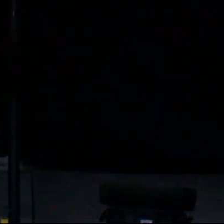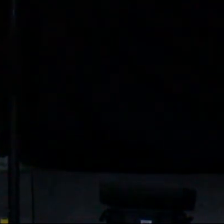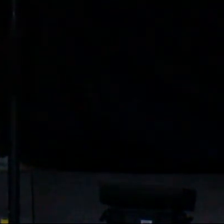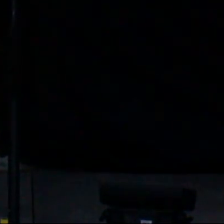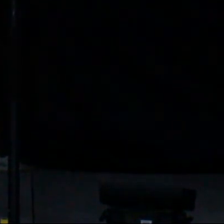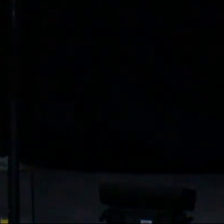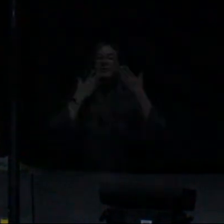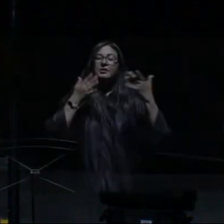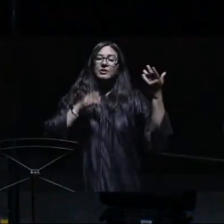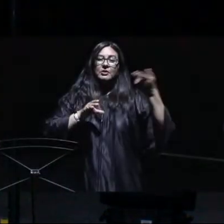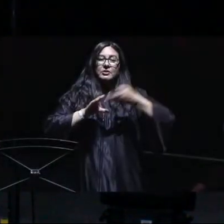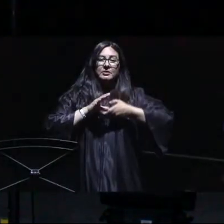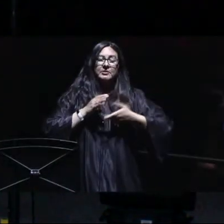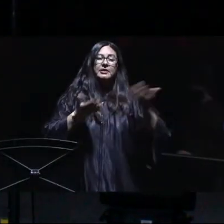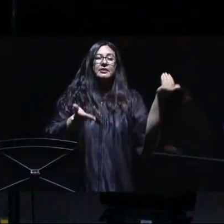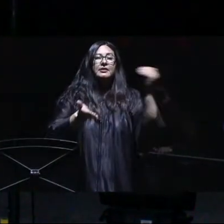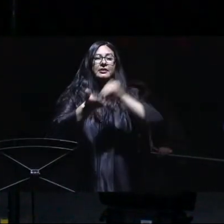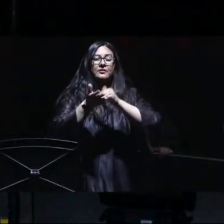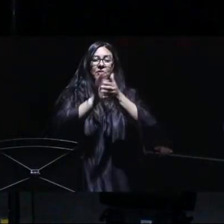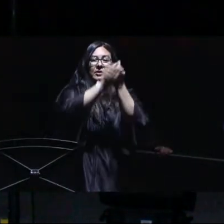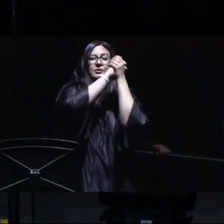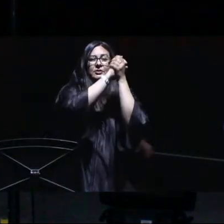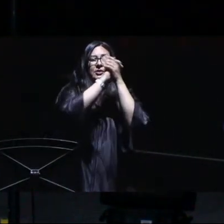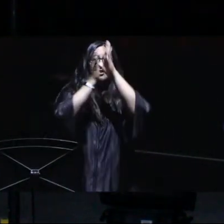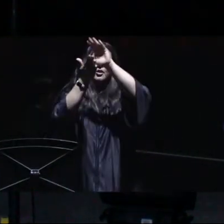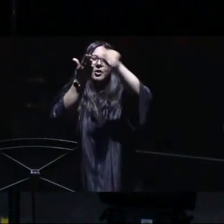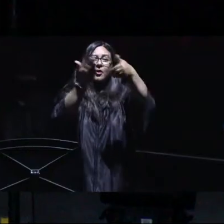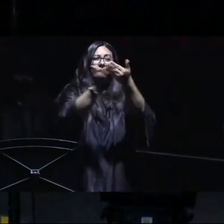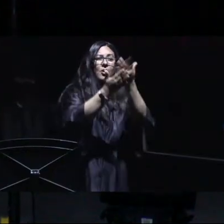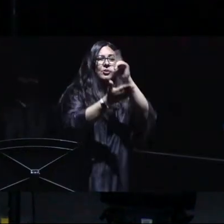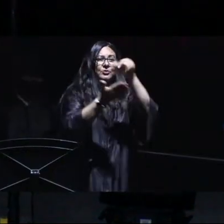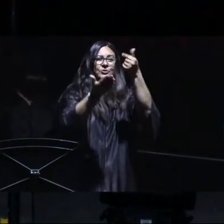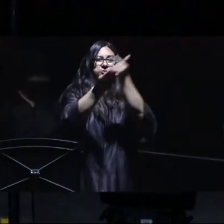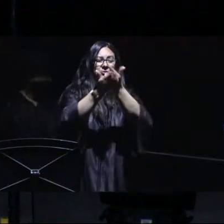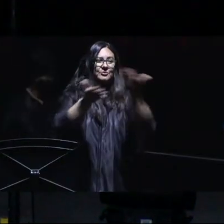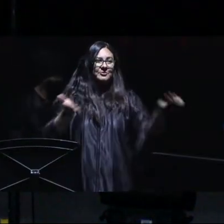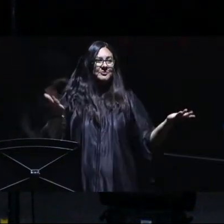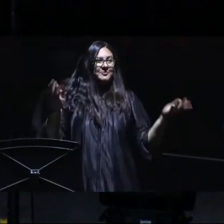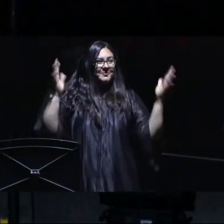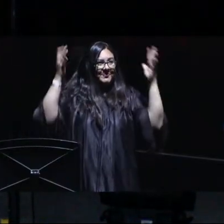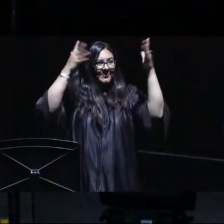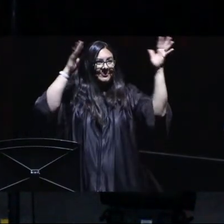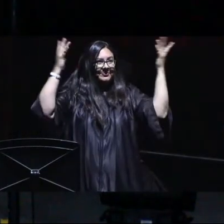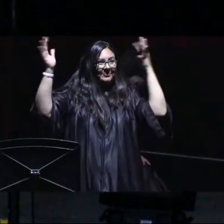Everyone, please join me in once more congratulating all of the graduates.